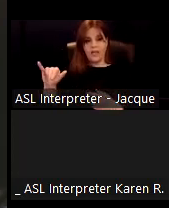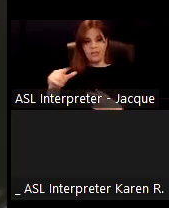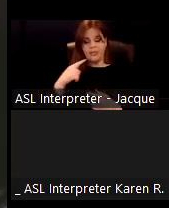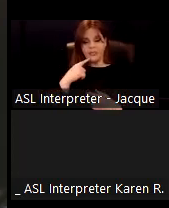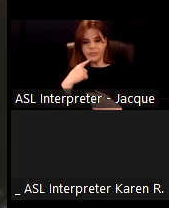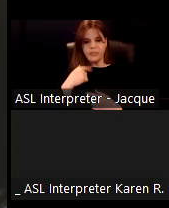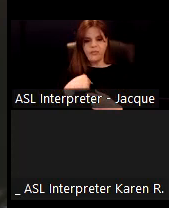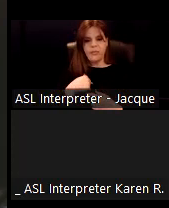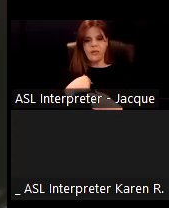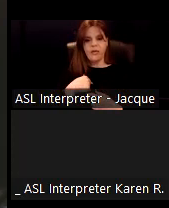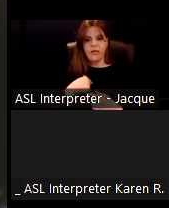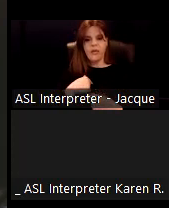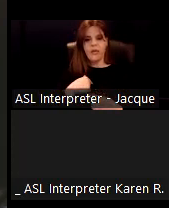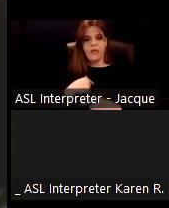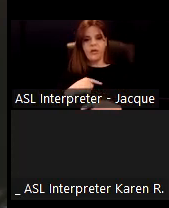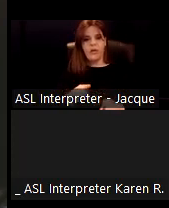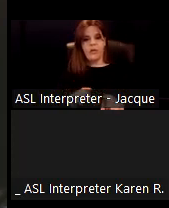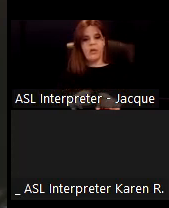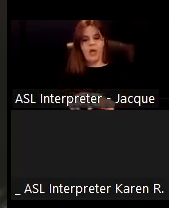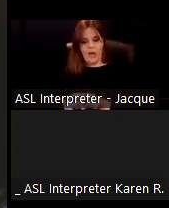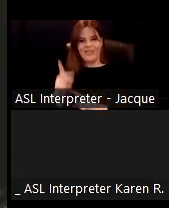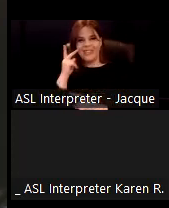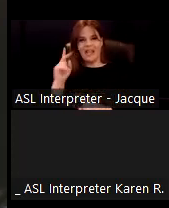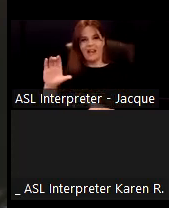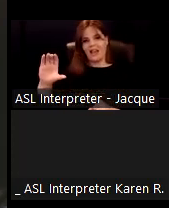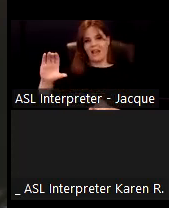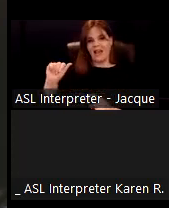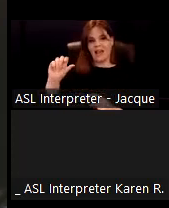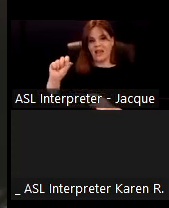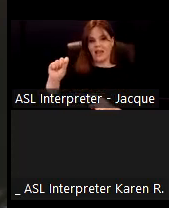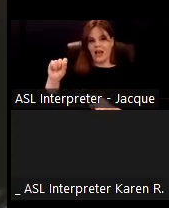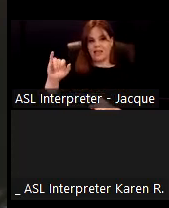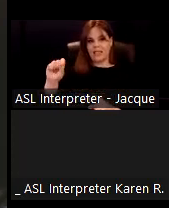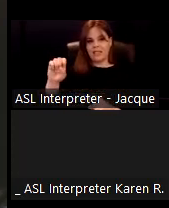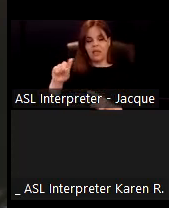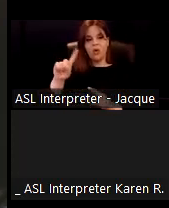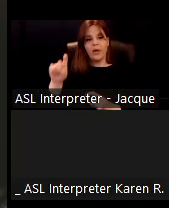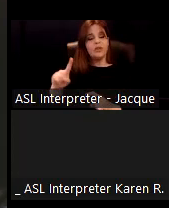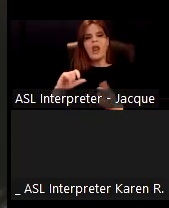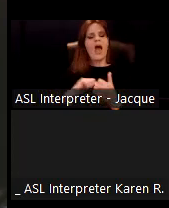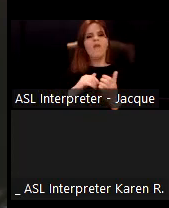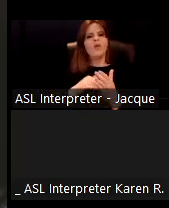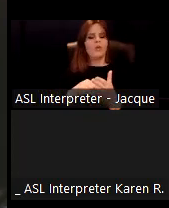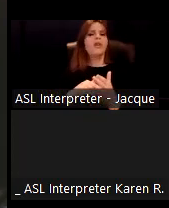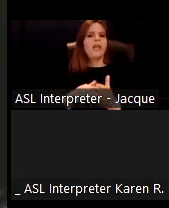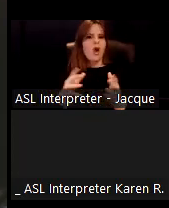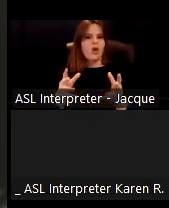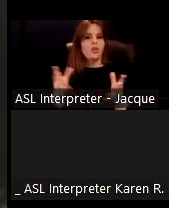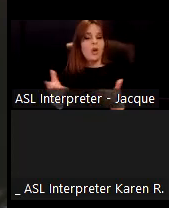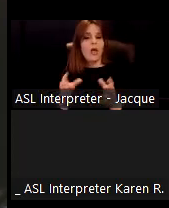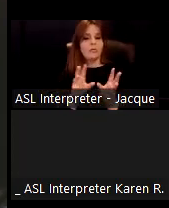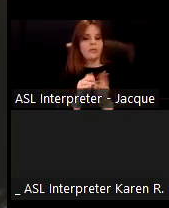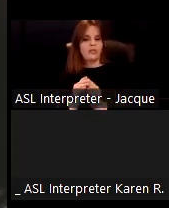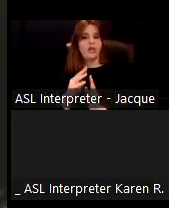also seeing Cassie's questions. How frequently are the welcome sessions? They'll be